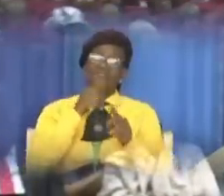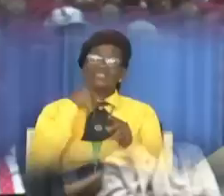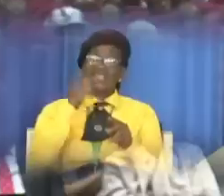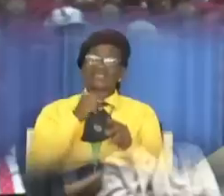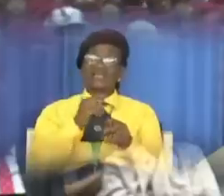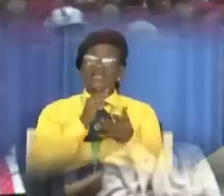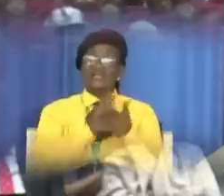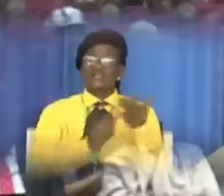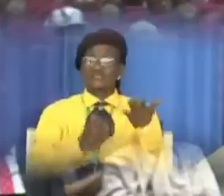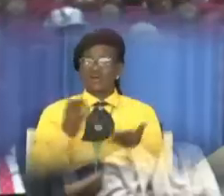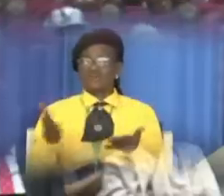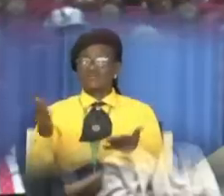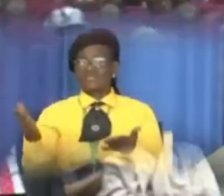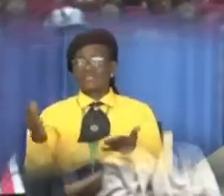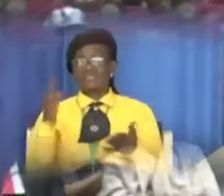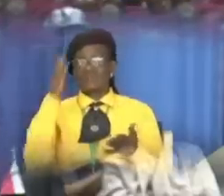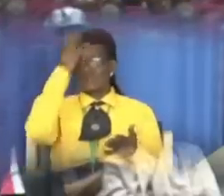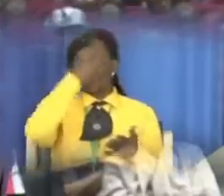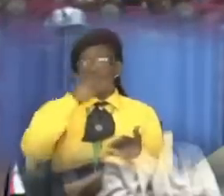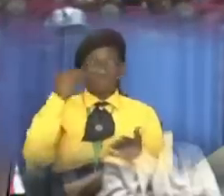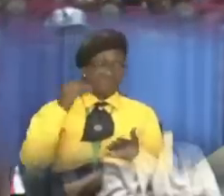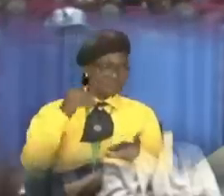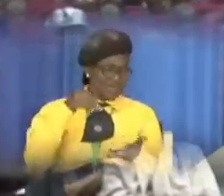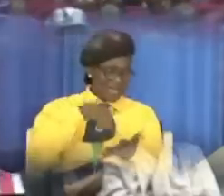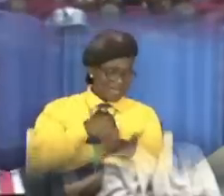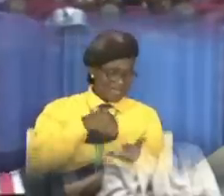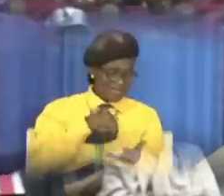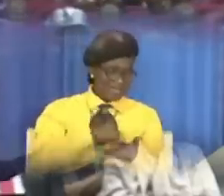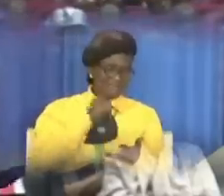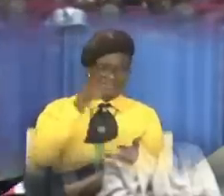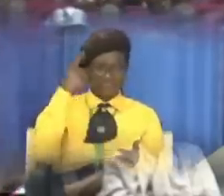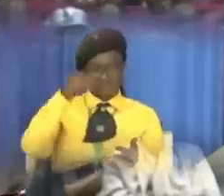for me, but I will share it with you also.